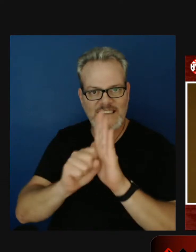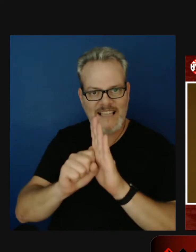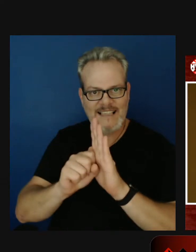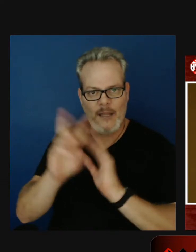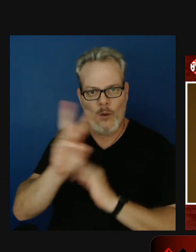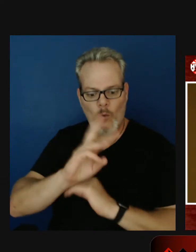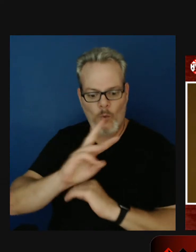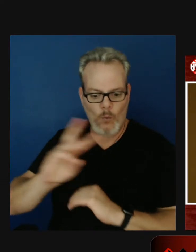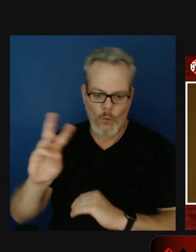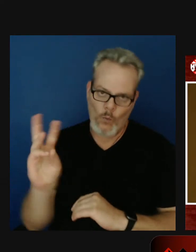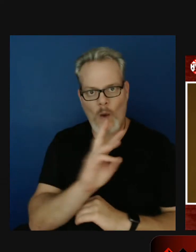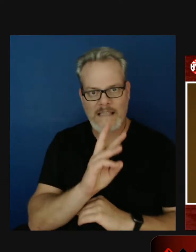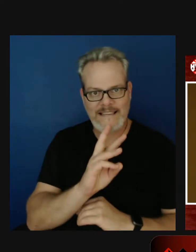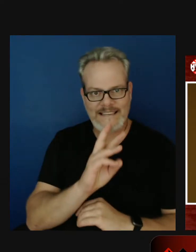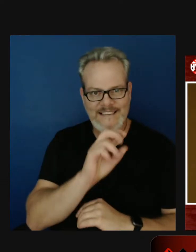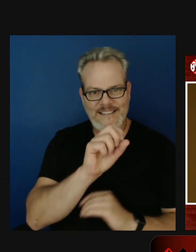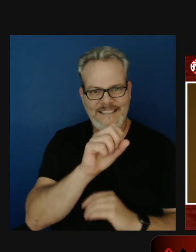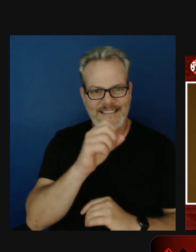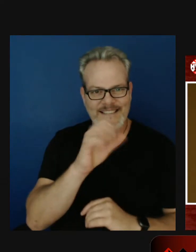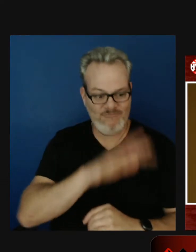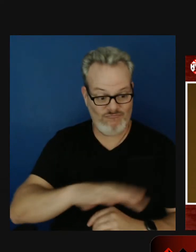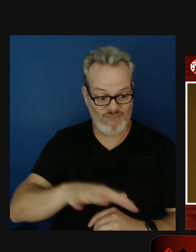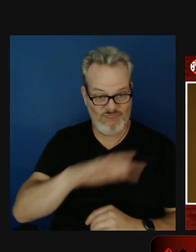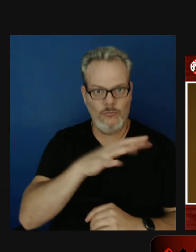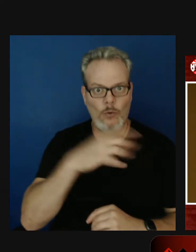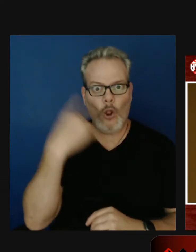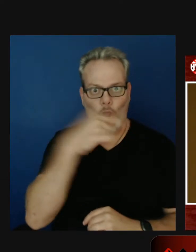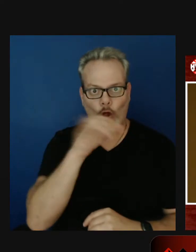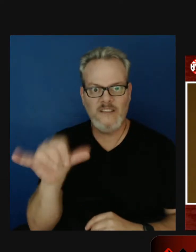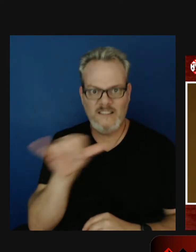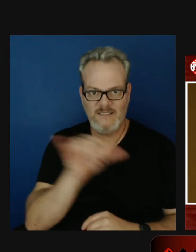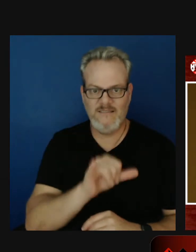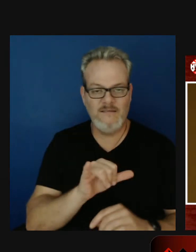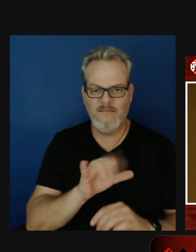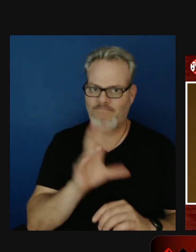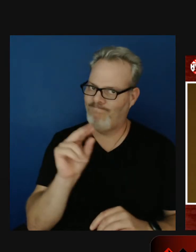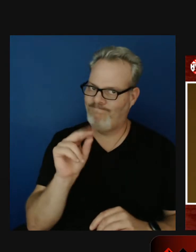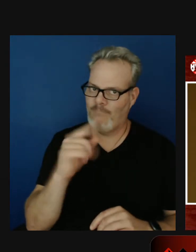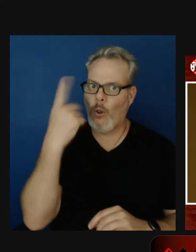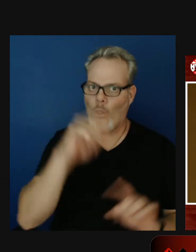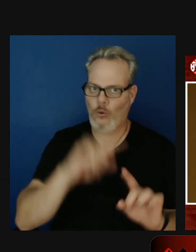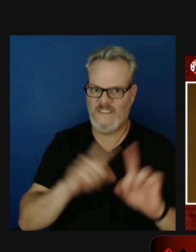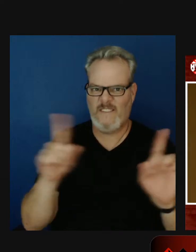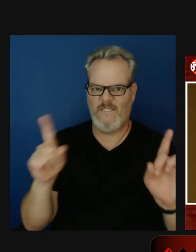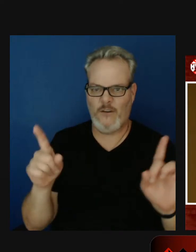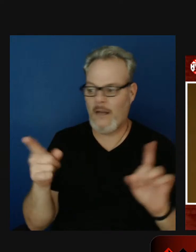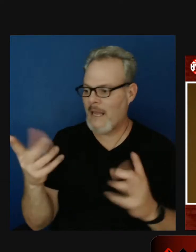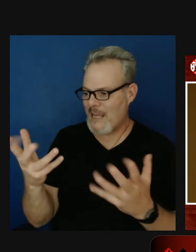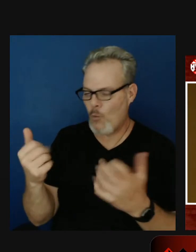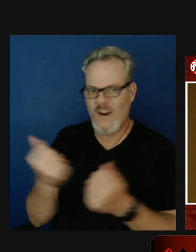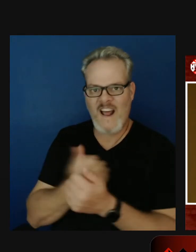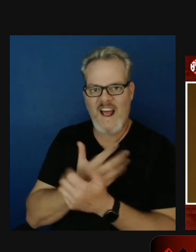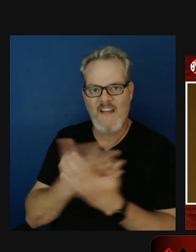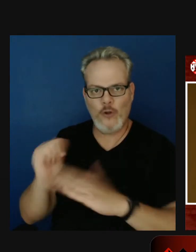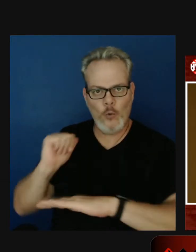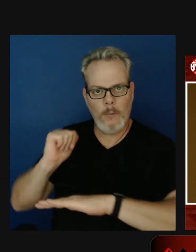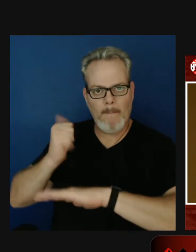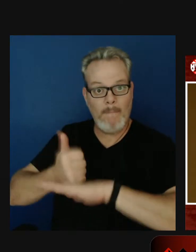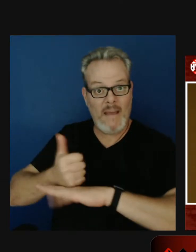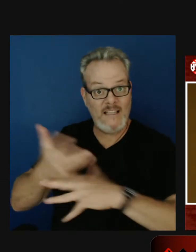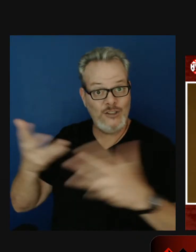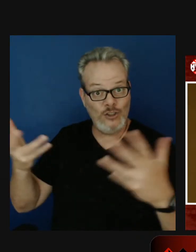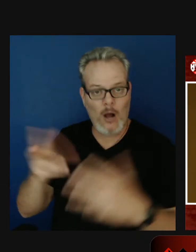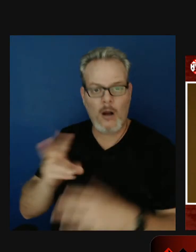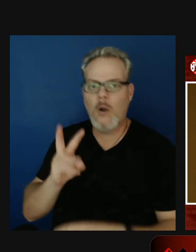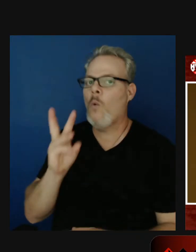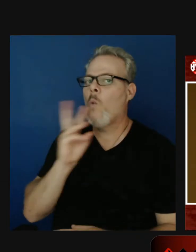very different today than what it is. He actually wanted states to be based on watersheds, not these nice straight lines and squares all